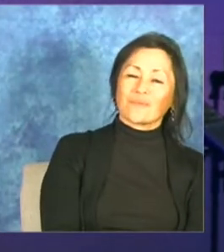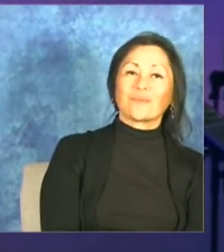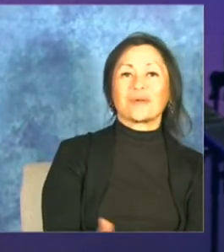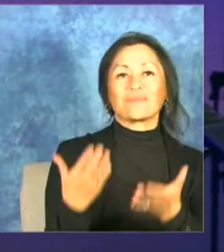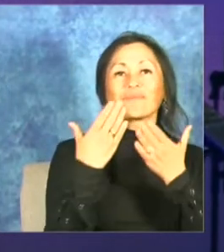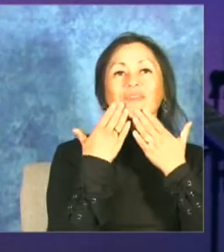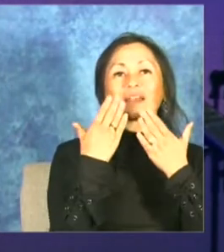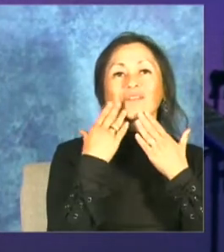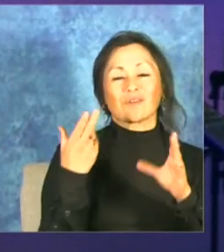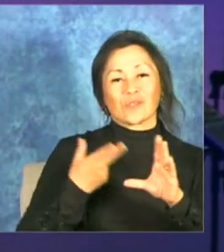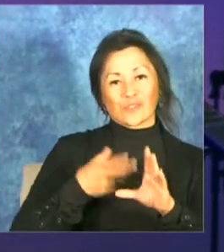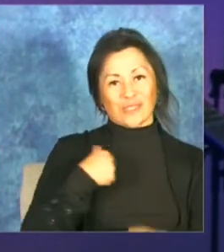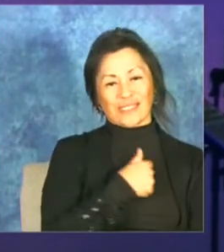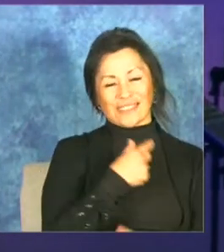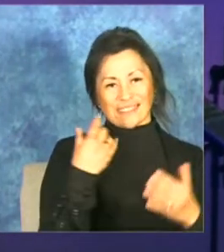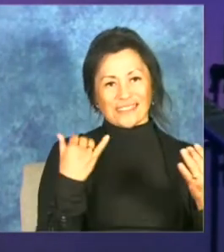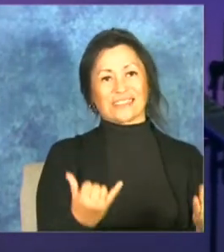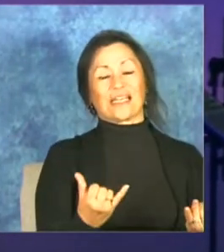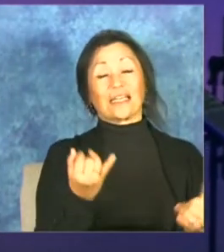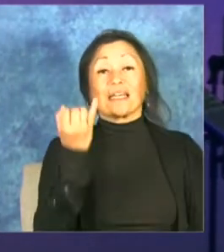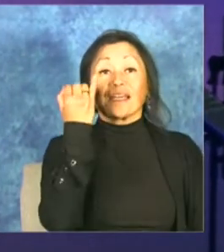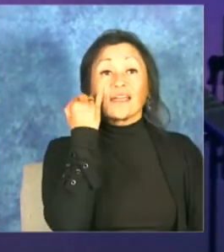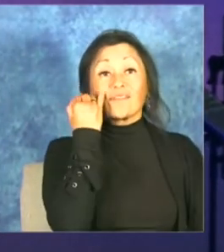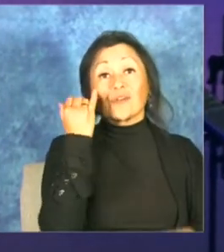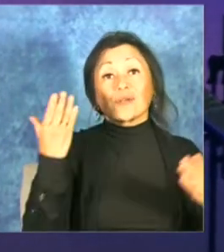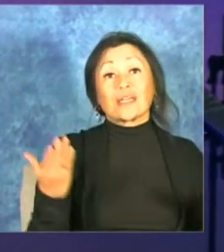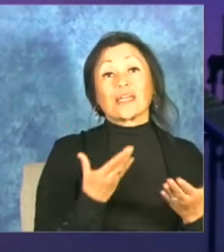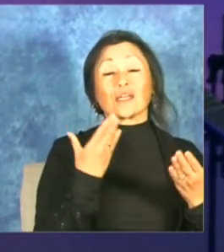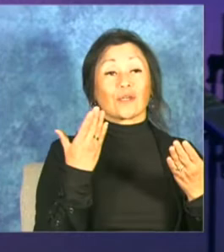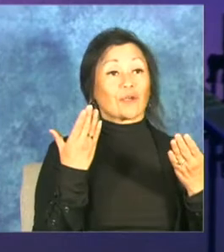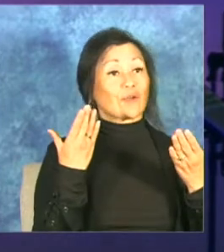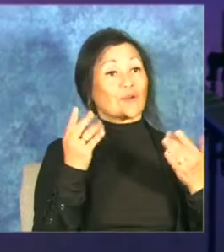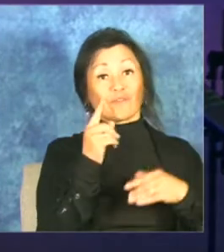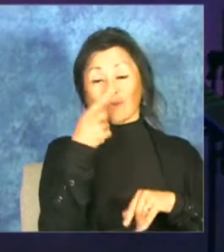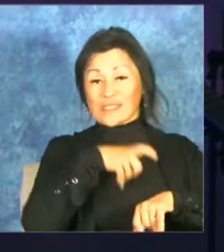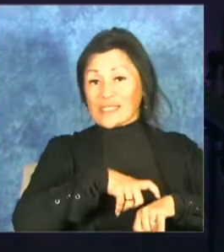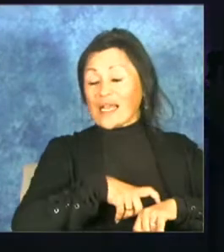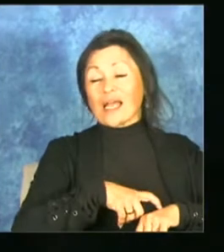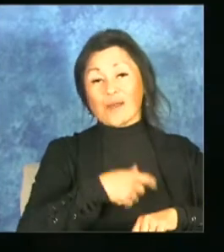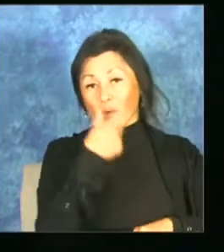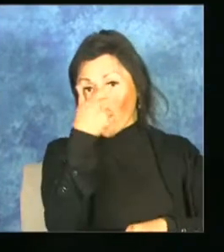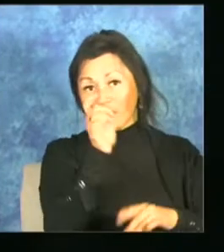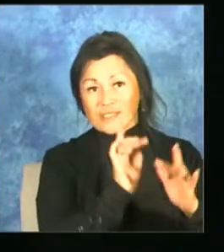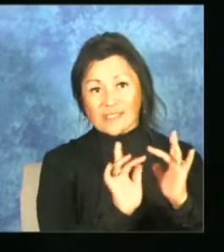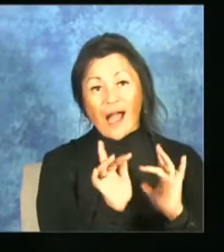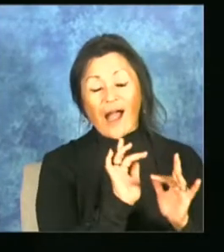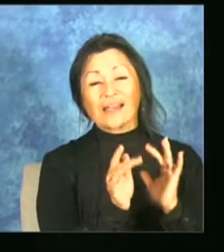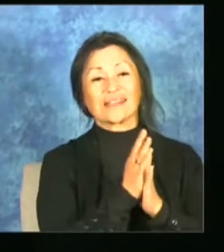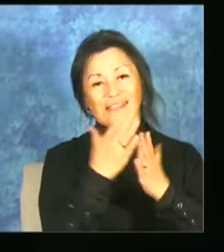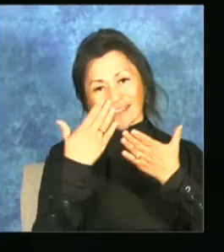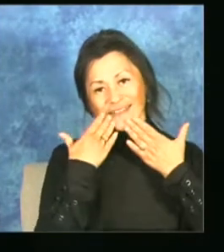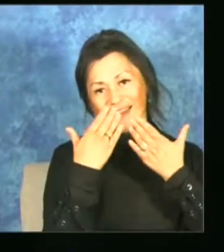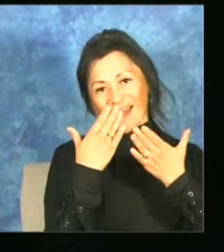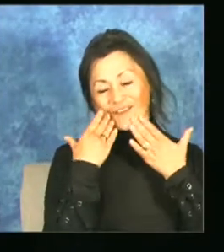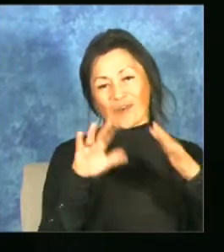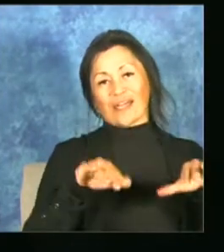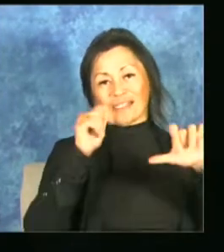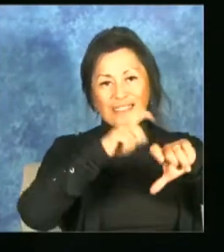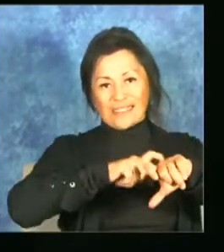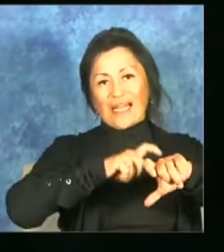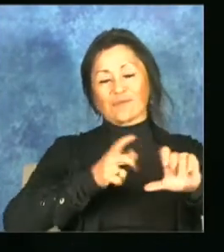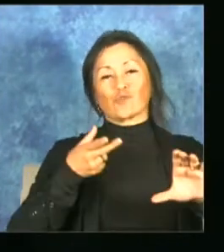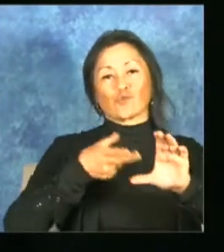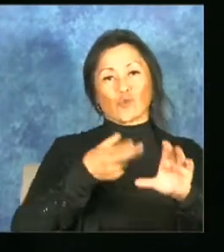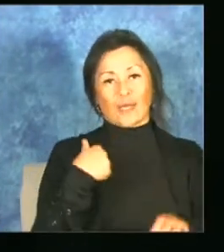Well, thank you for joining us here today. If you're here in person for the first time or watching online, thank you for taking time to